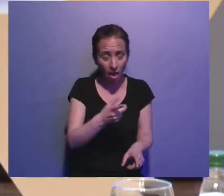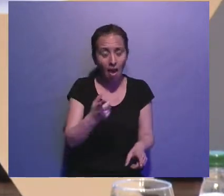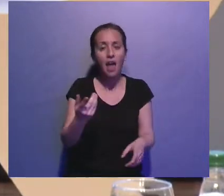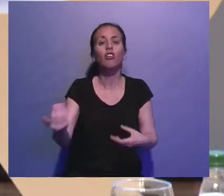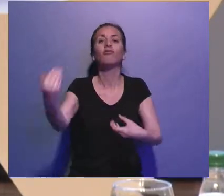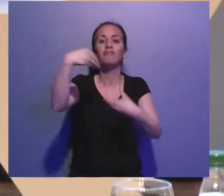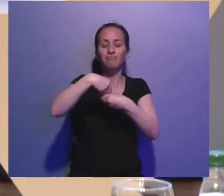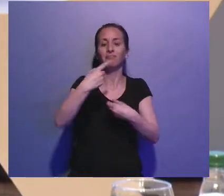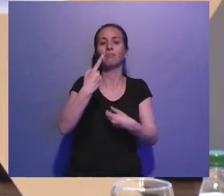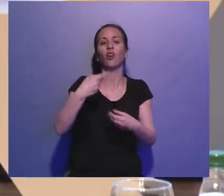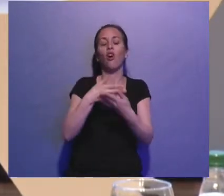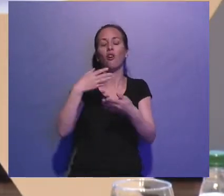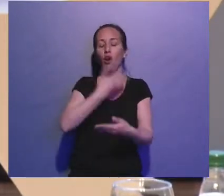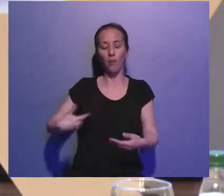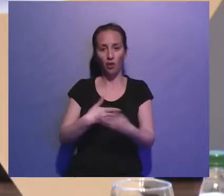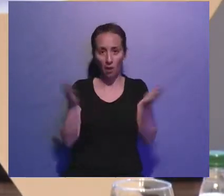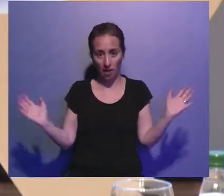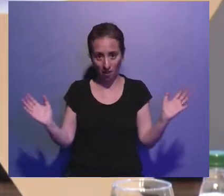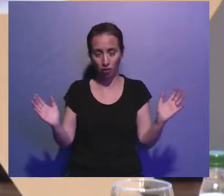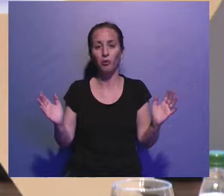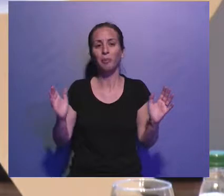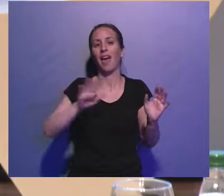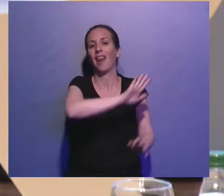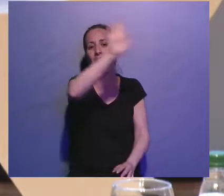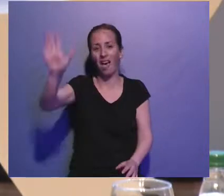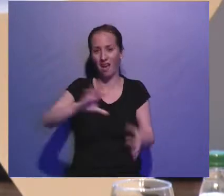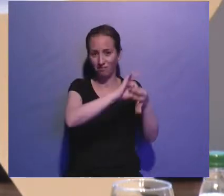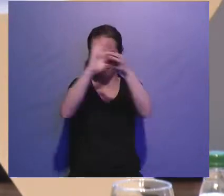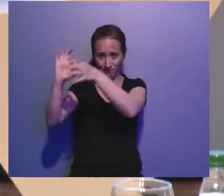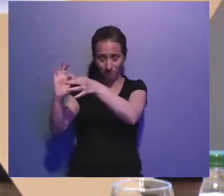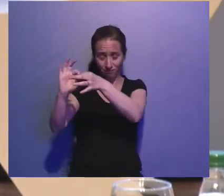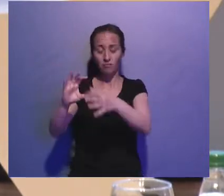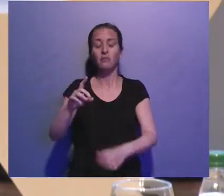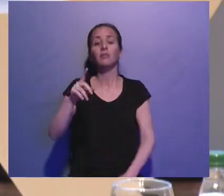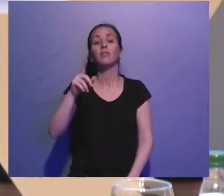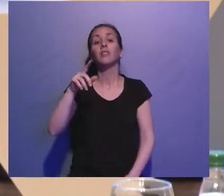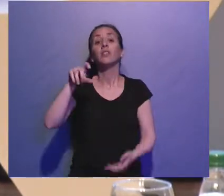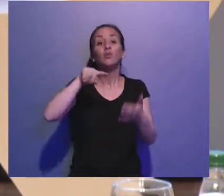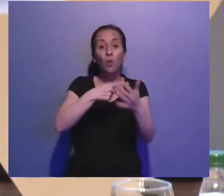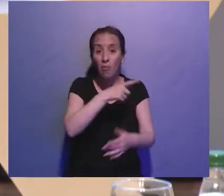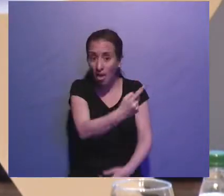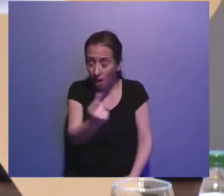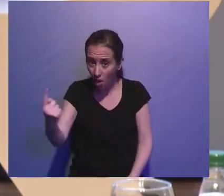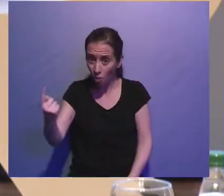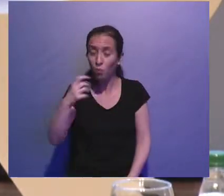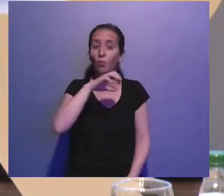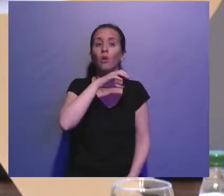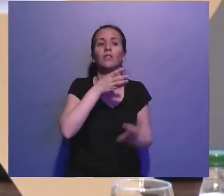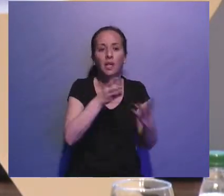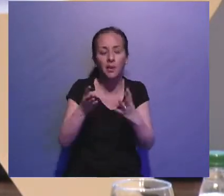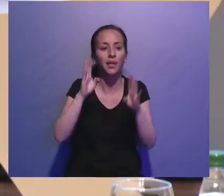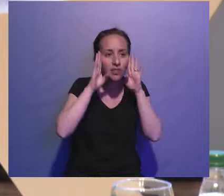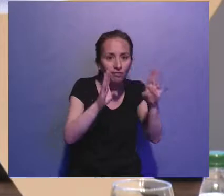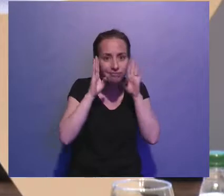level, cities are focused on service delivery and physical spaces. So it only makes sense that staff working